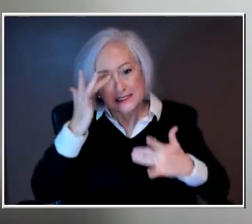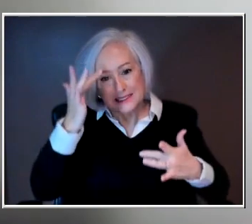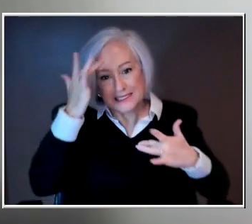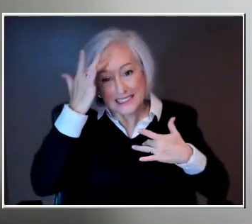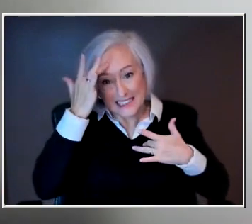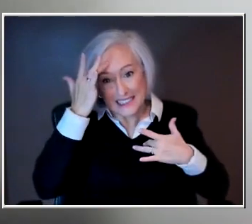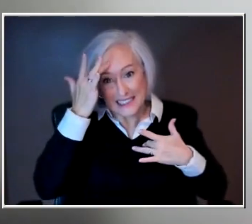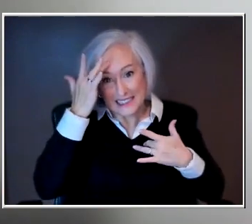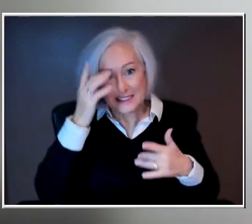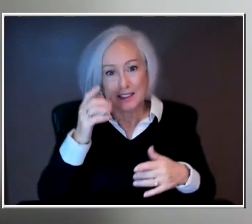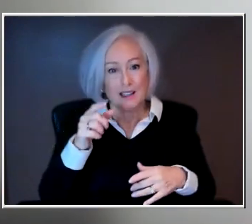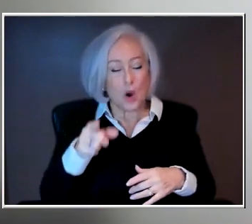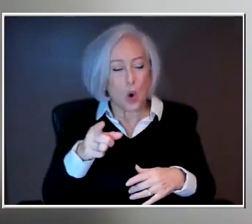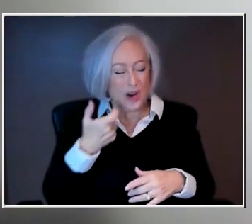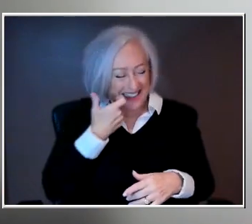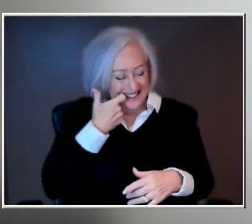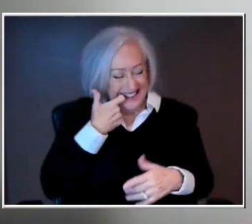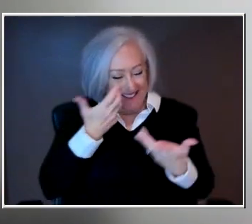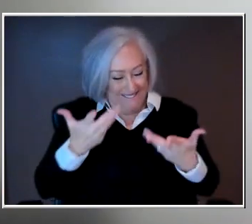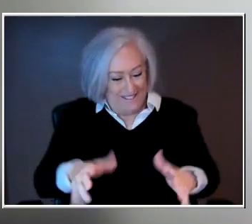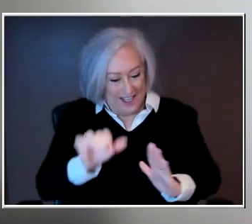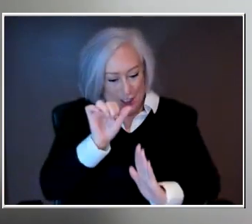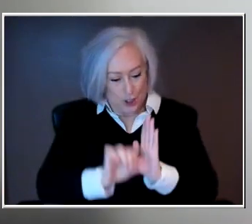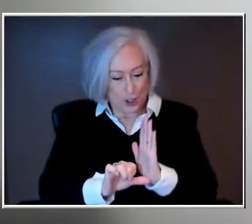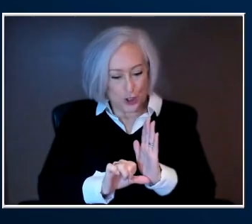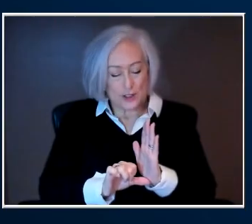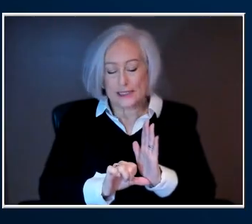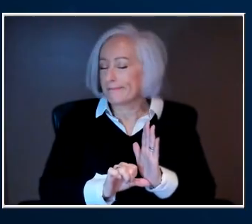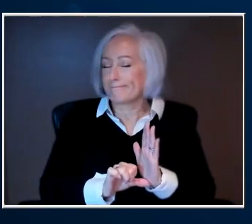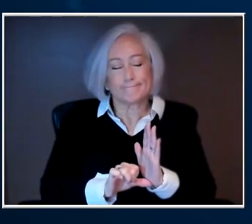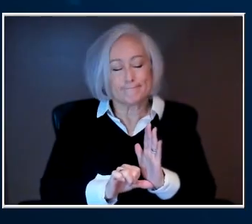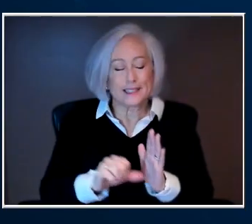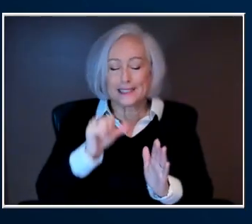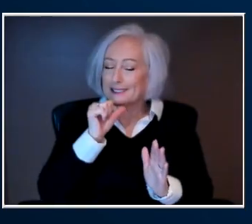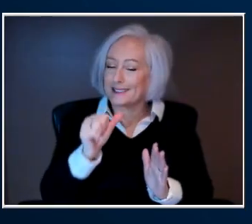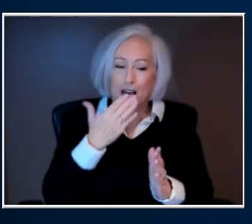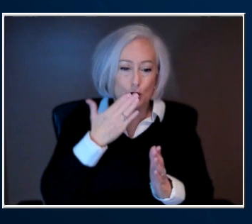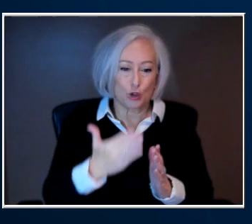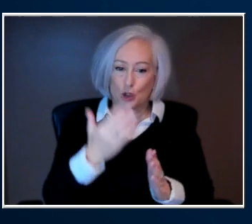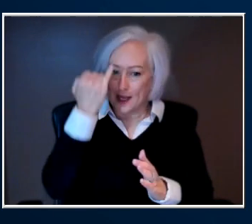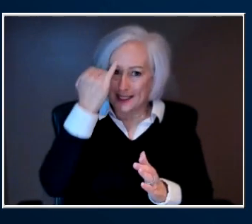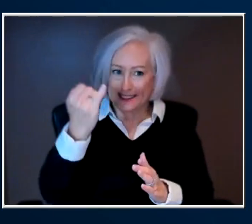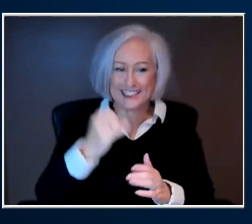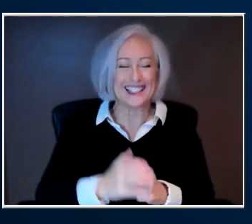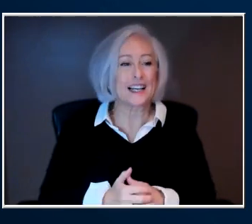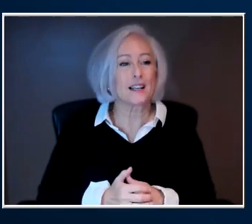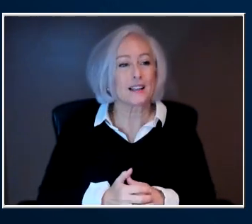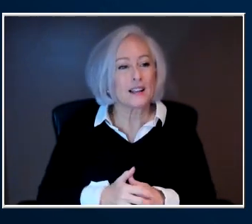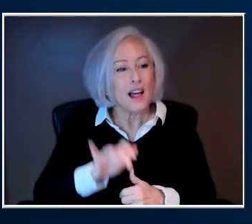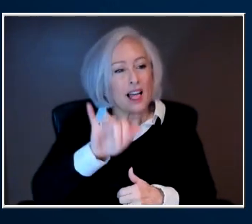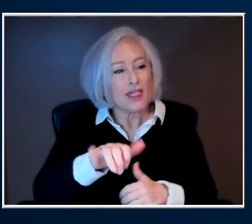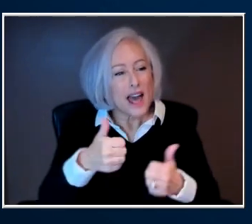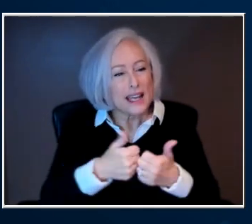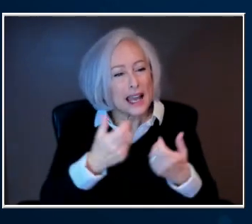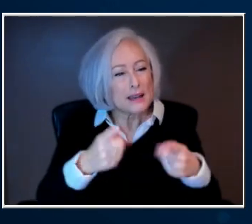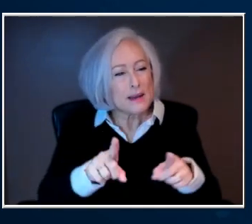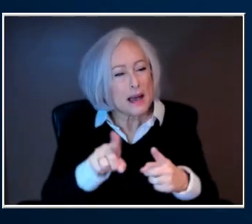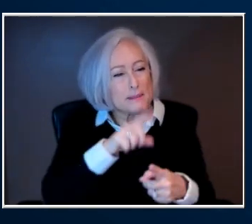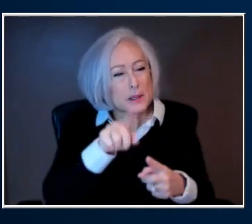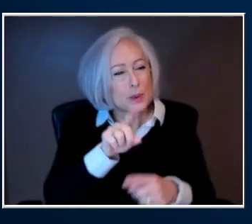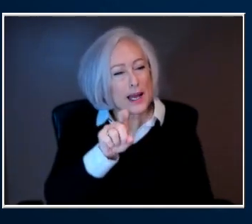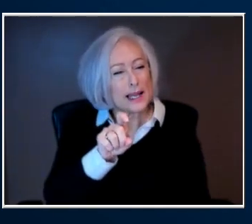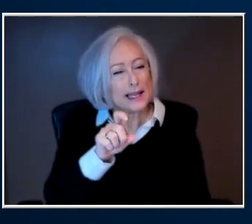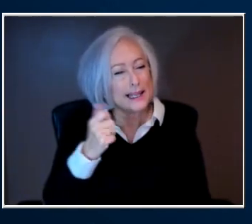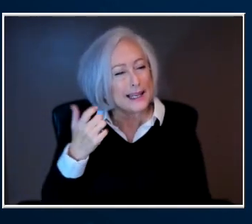new post-op, this may not be the best idea for you. Yeah. All right. When was that game, by the way? Was that 95,